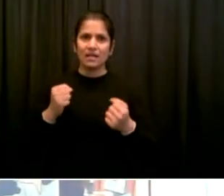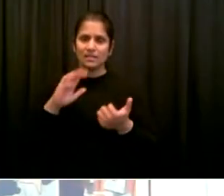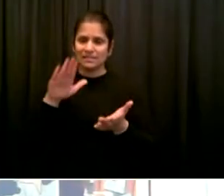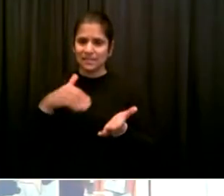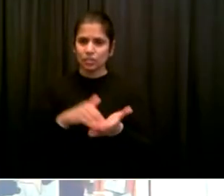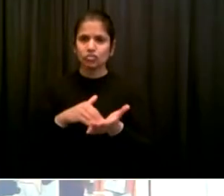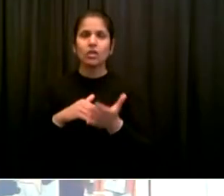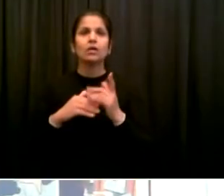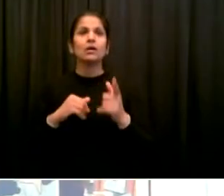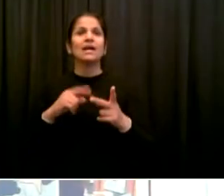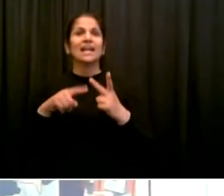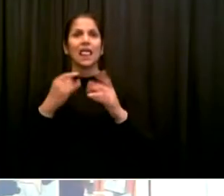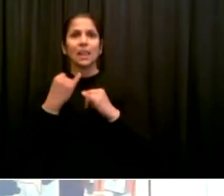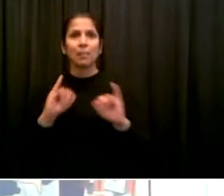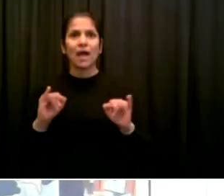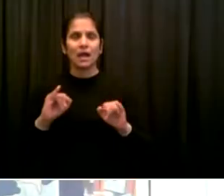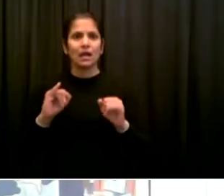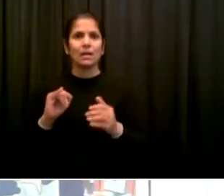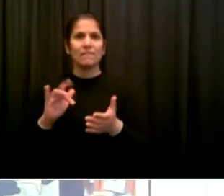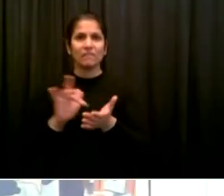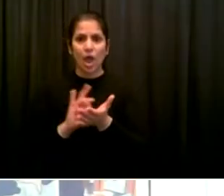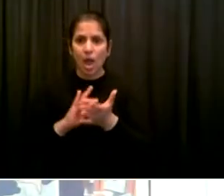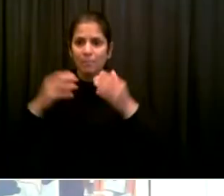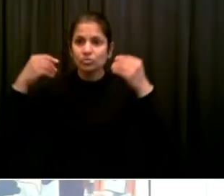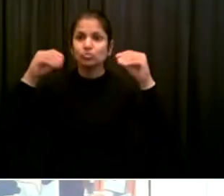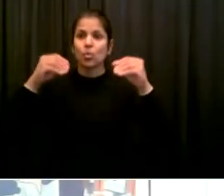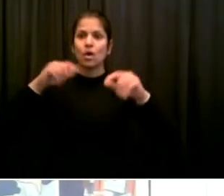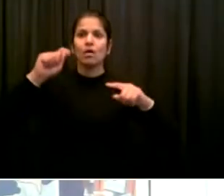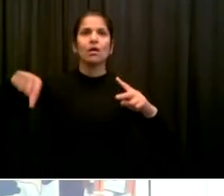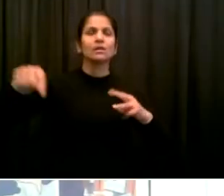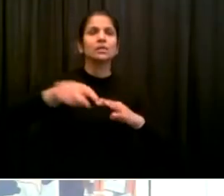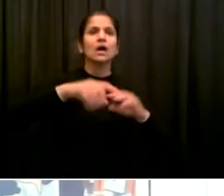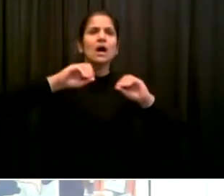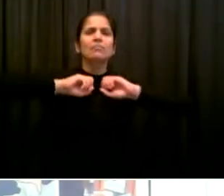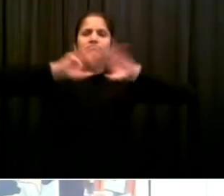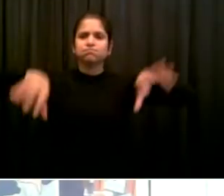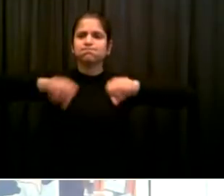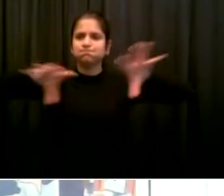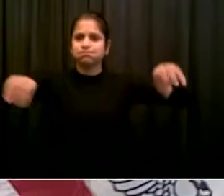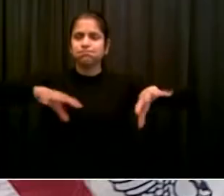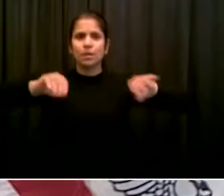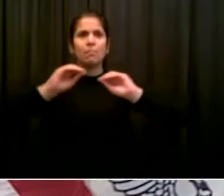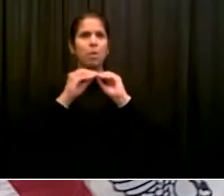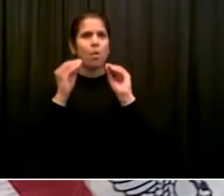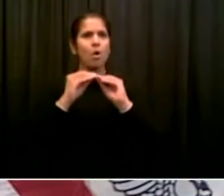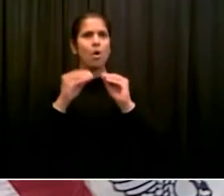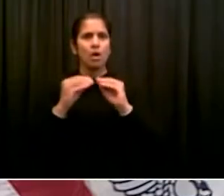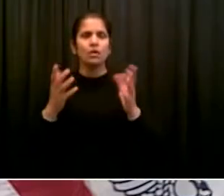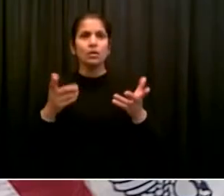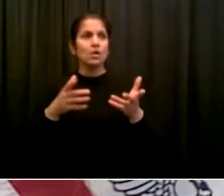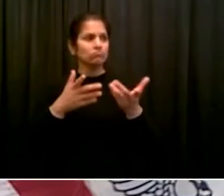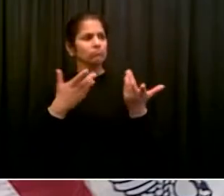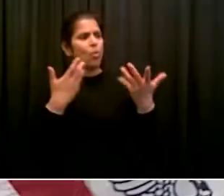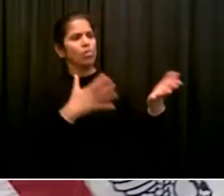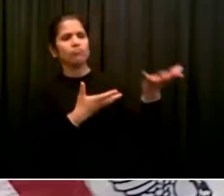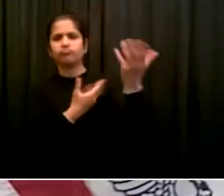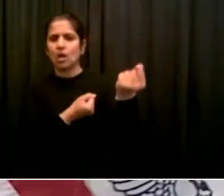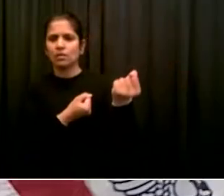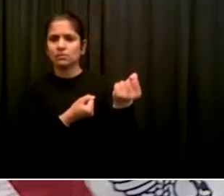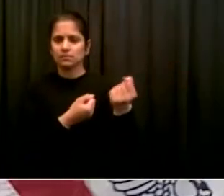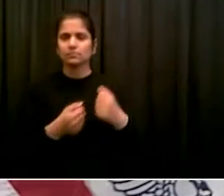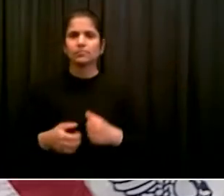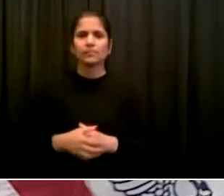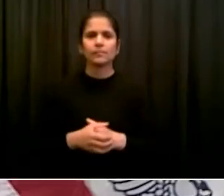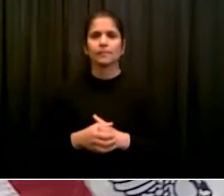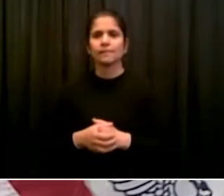and the other places that we know people already trust in their neighborhoods. Thank you. The next is Michael Garland from the Daily News.